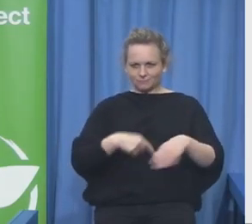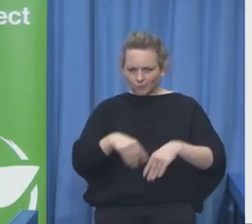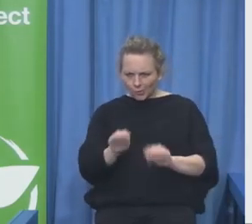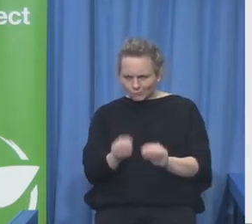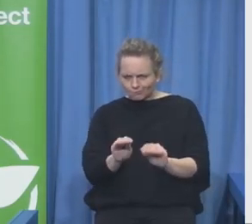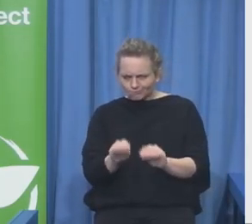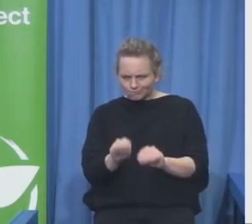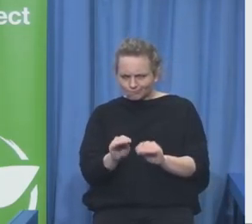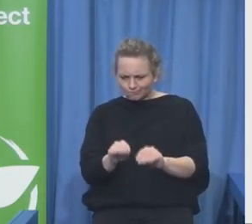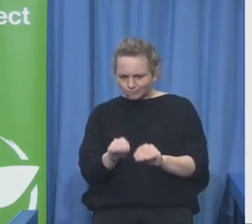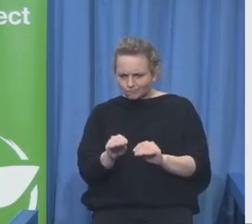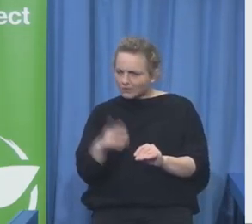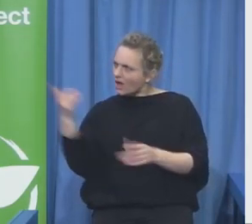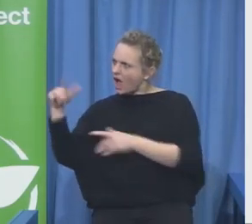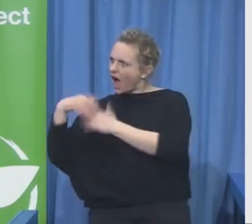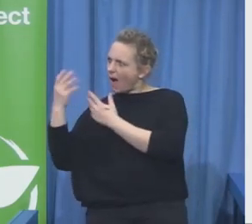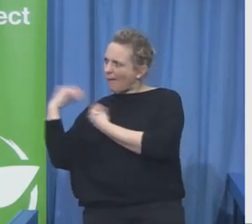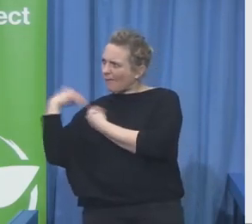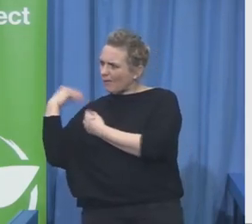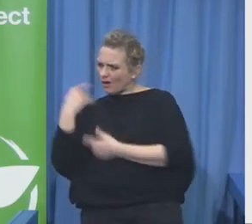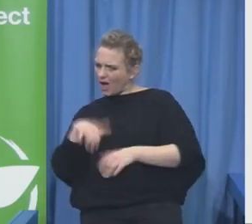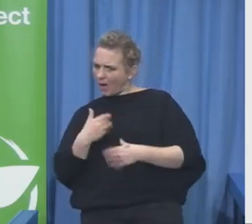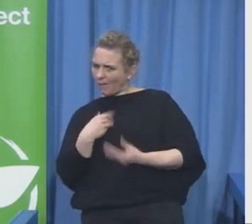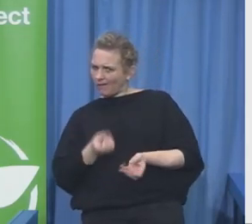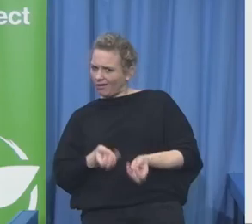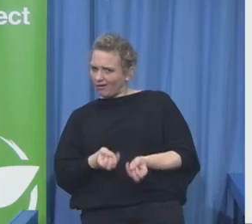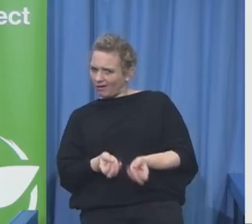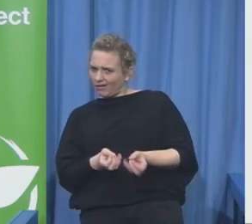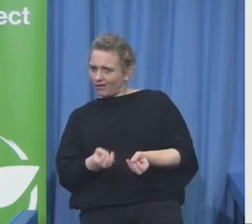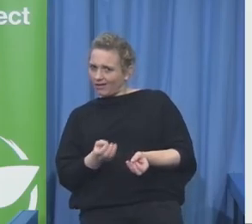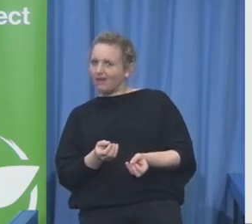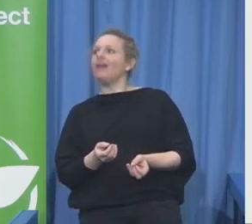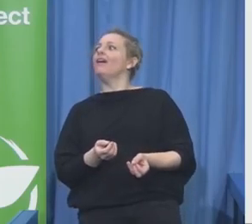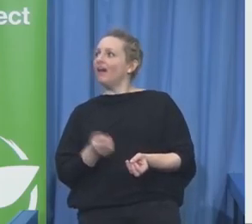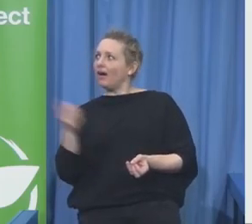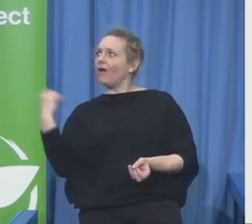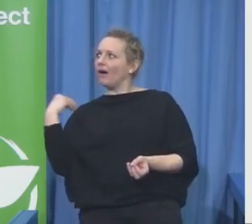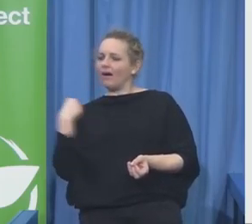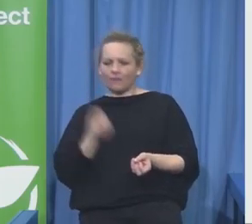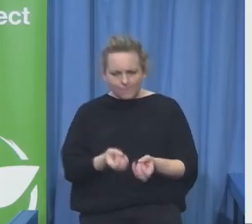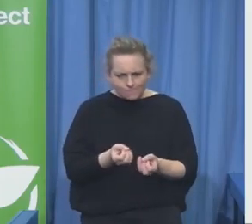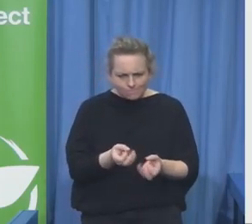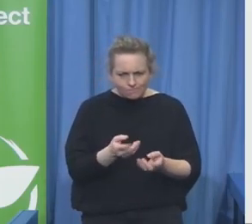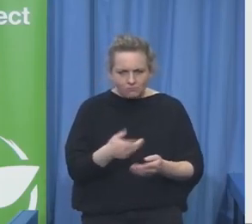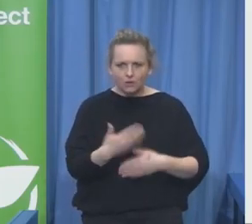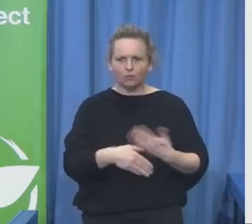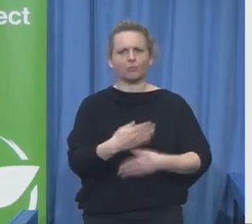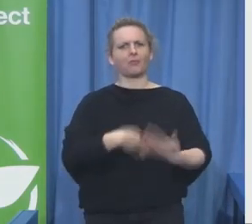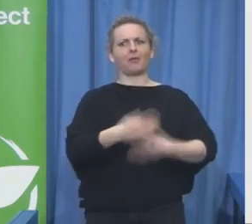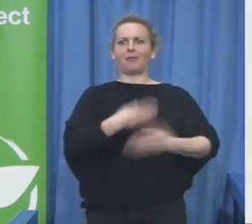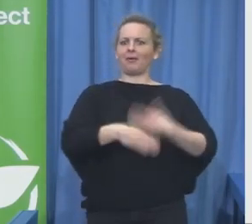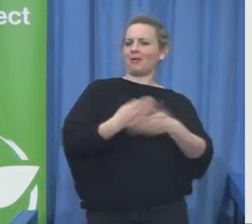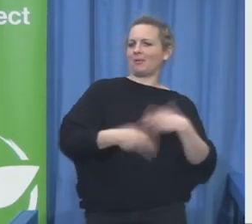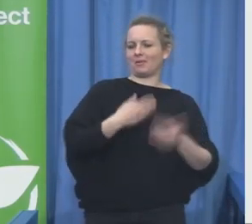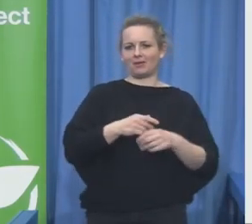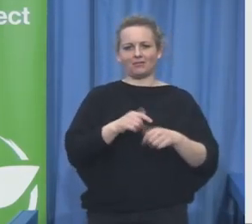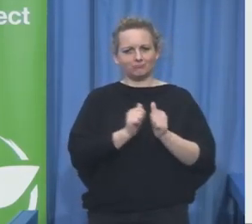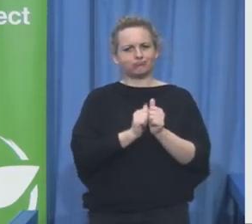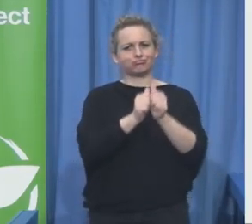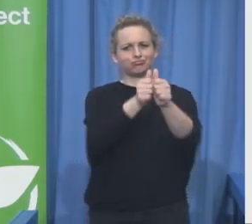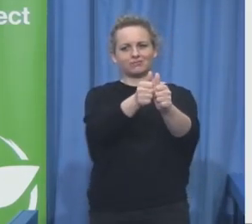world. One of the most important things that we have to work on, though, is our readiness approach. This is the idea that we must